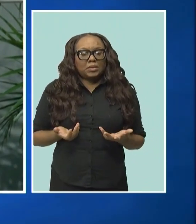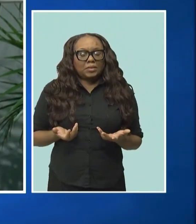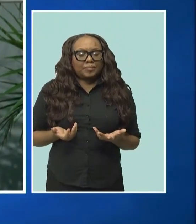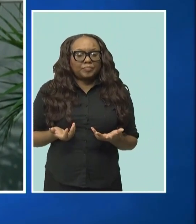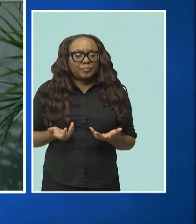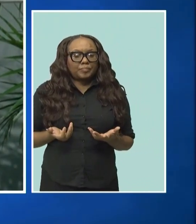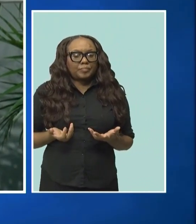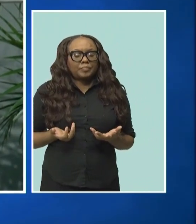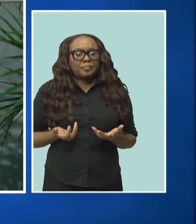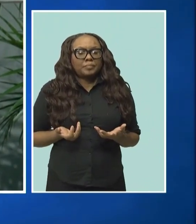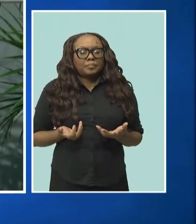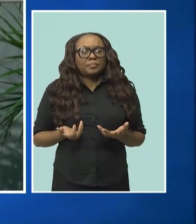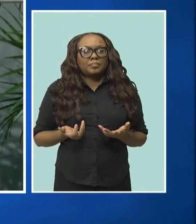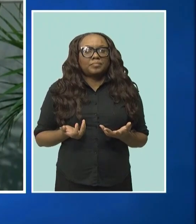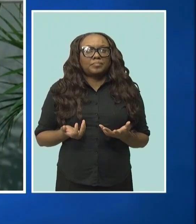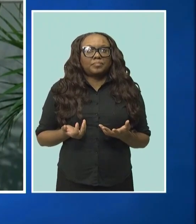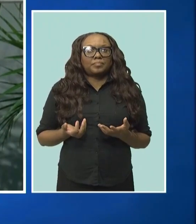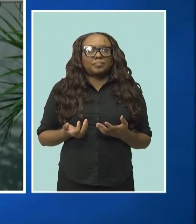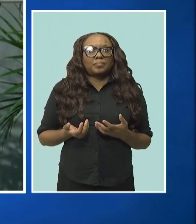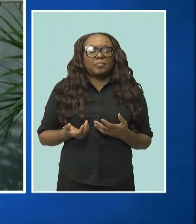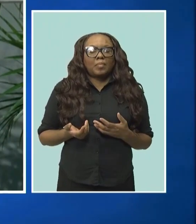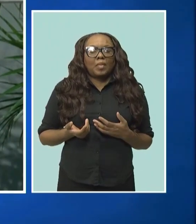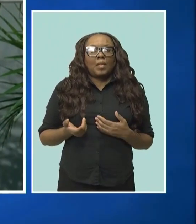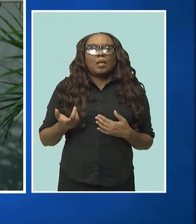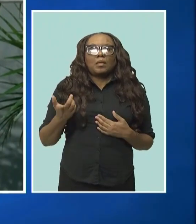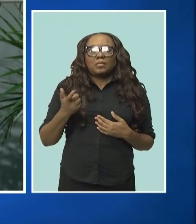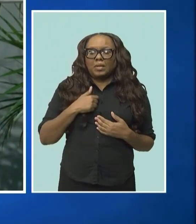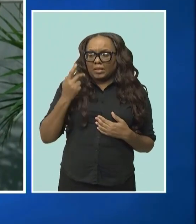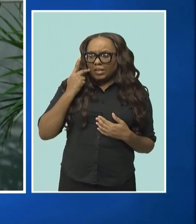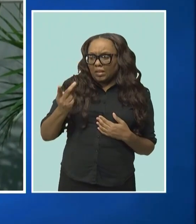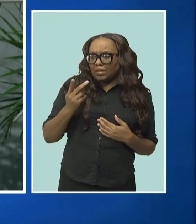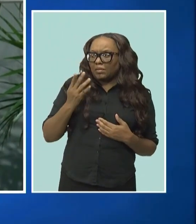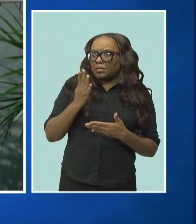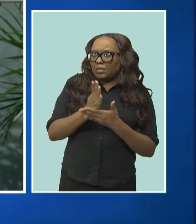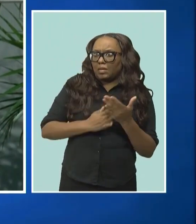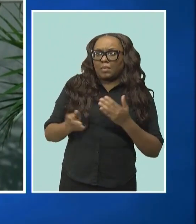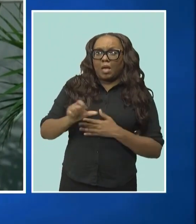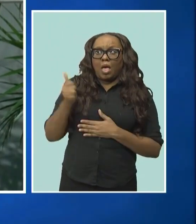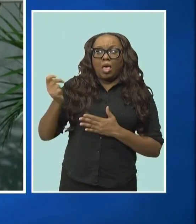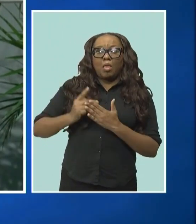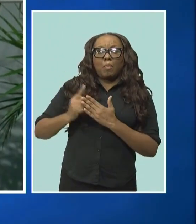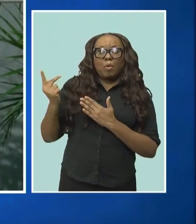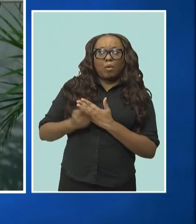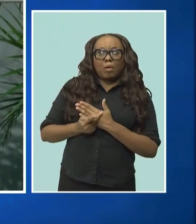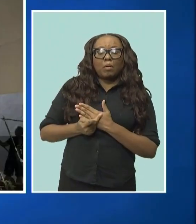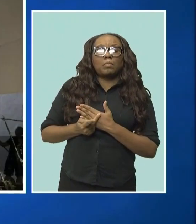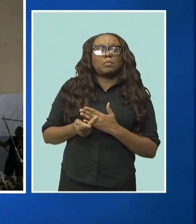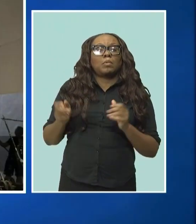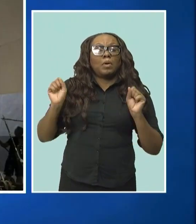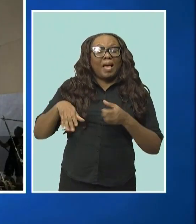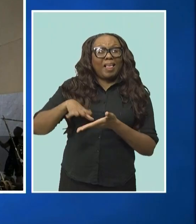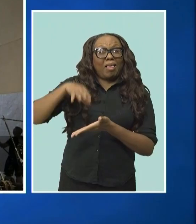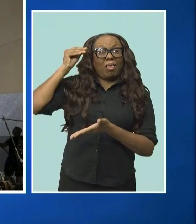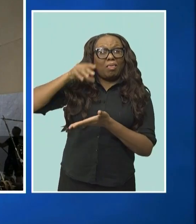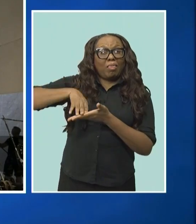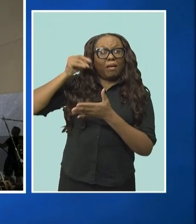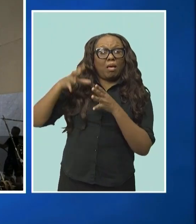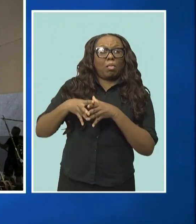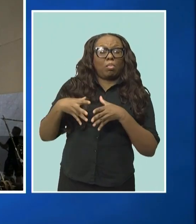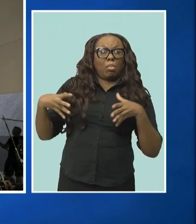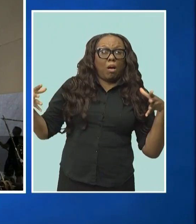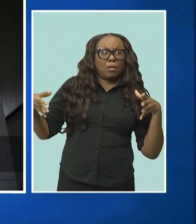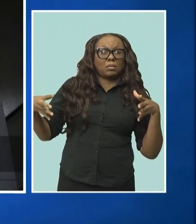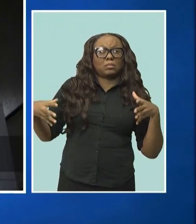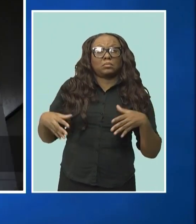but as I went on reviewing some of the programs, I realized that we can actually learn a lot. I mean, as